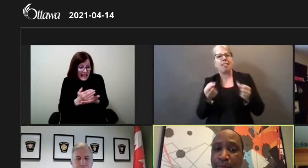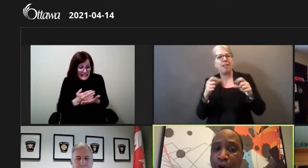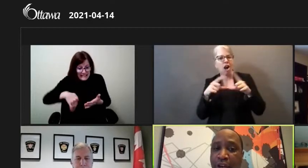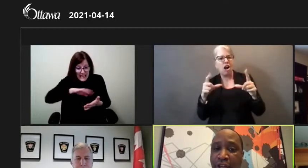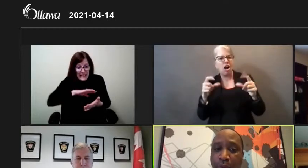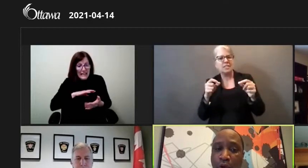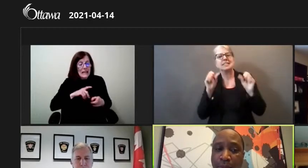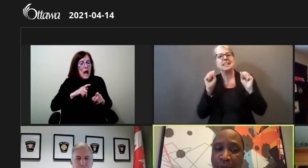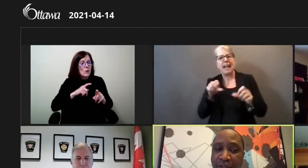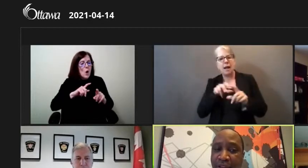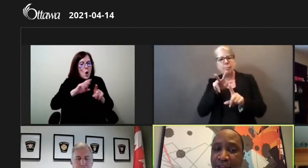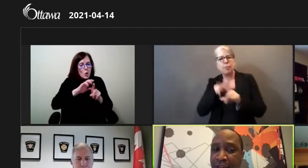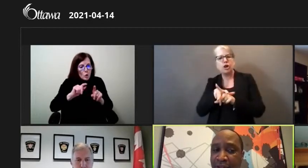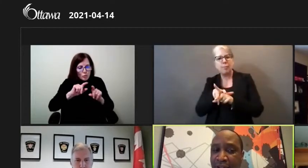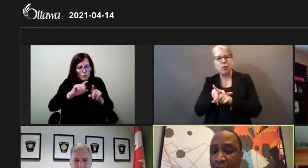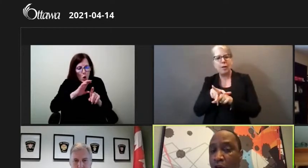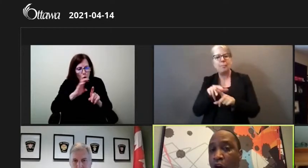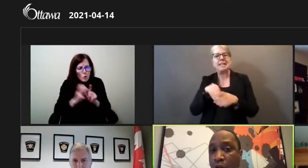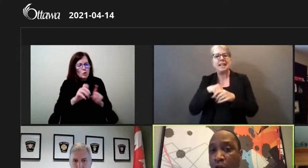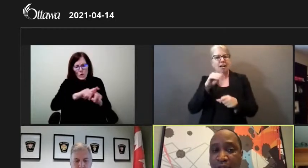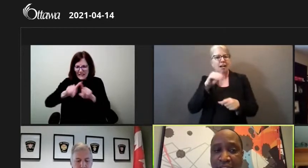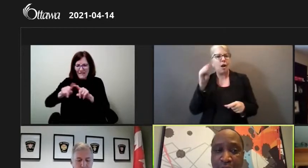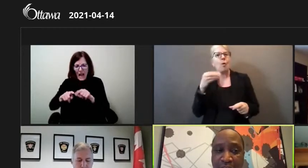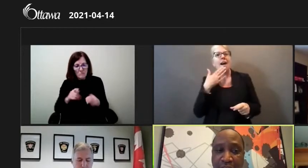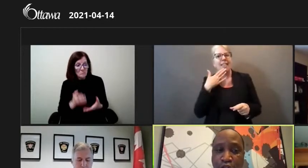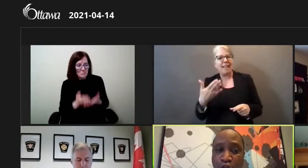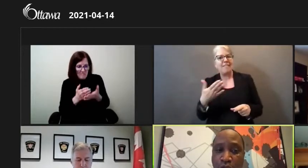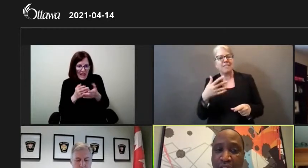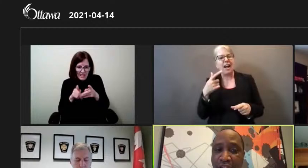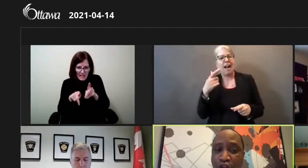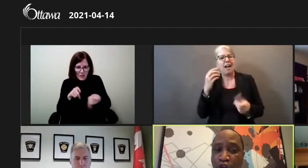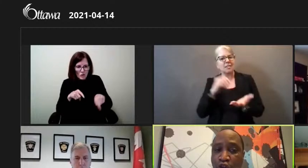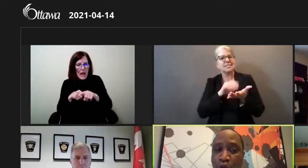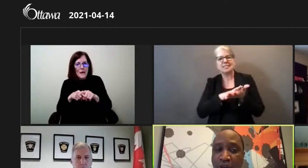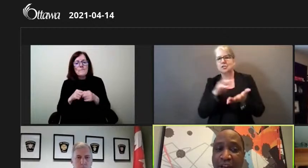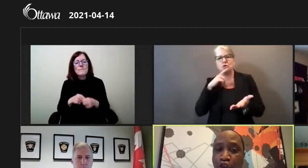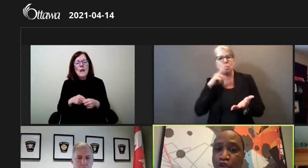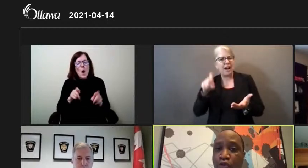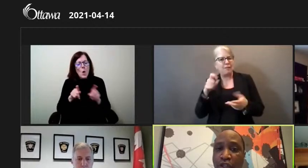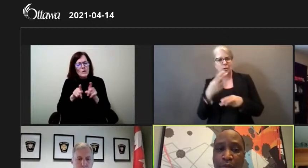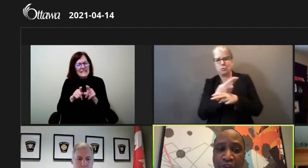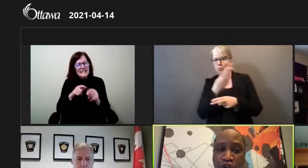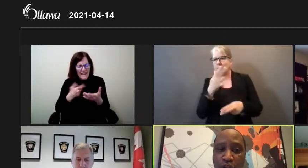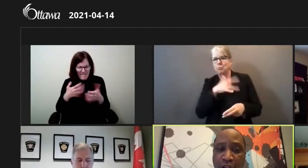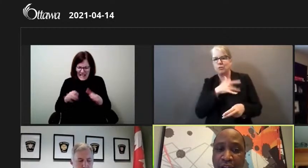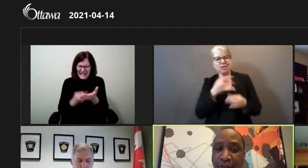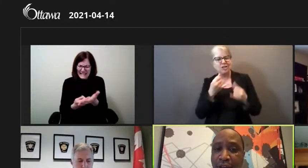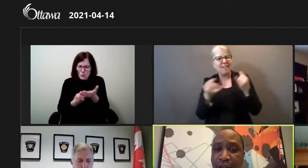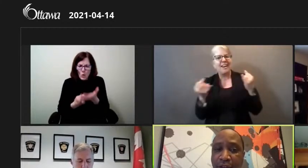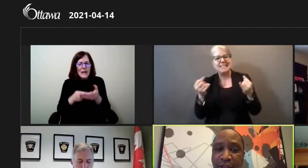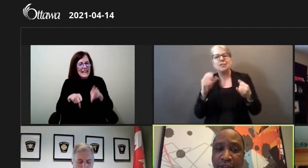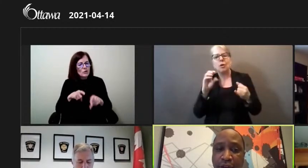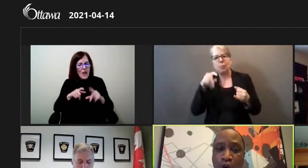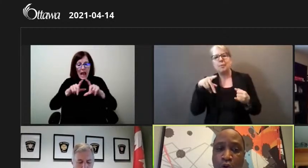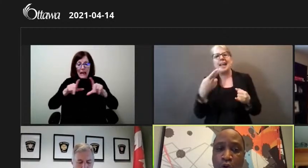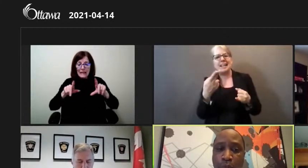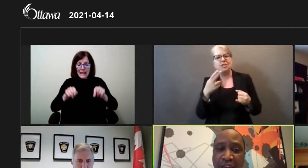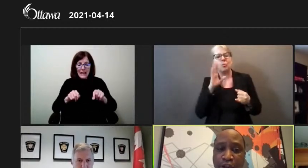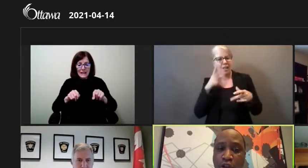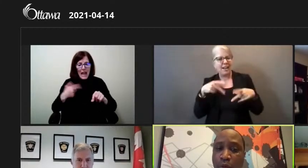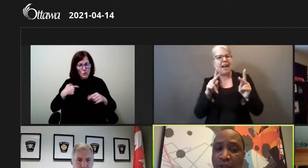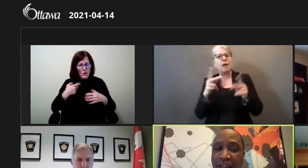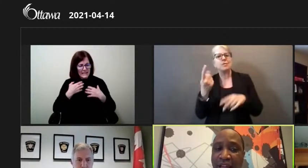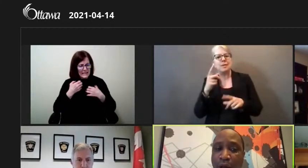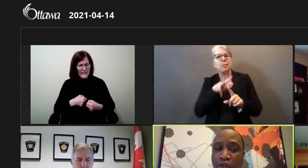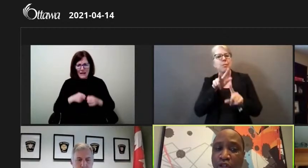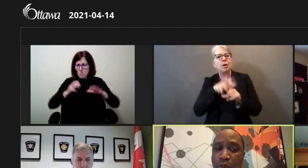an appointment. And in Ottawa, thankfully, I note that you don't have to use the provincial line. The OPH line will allow someone to